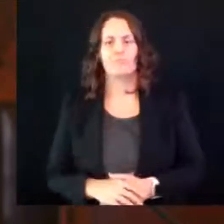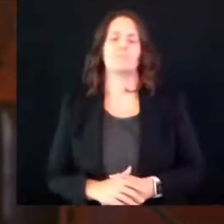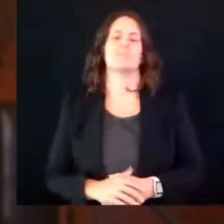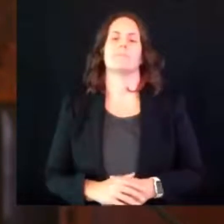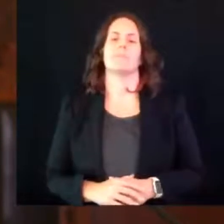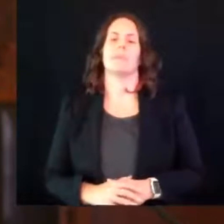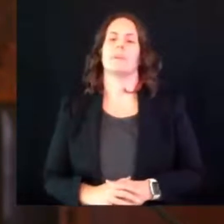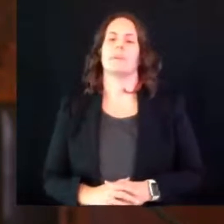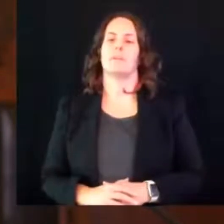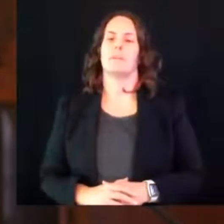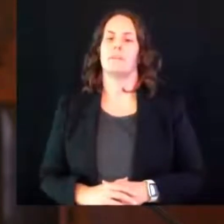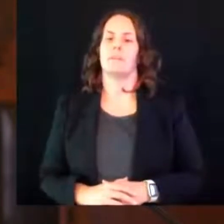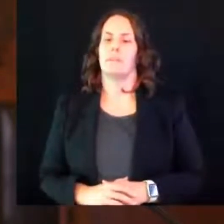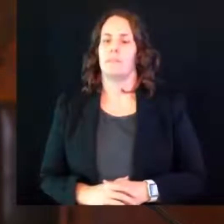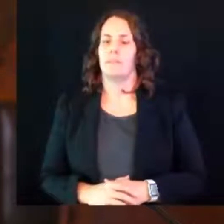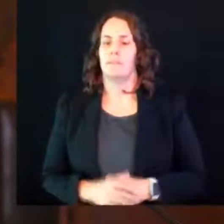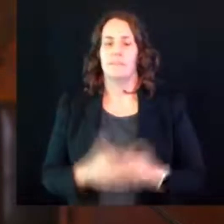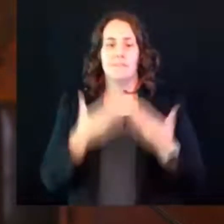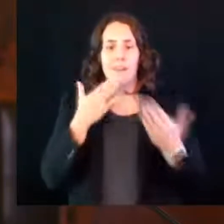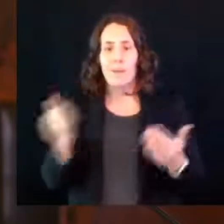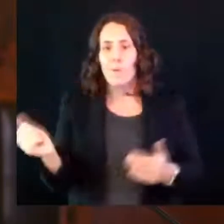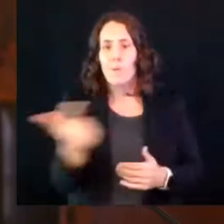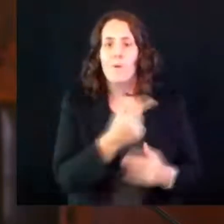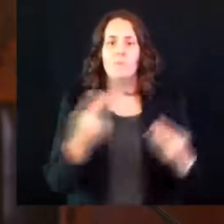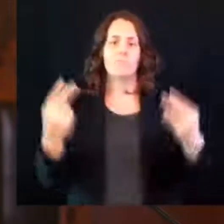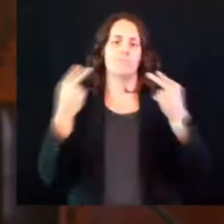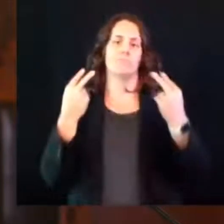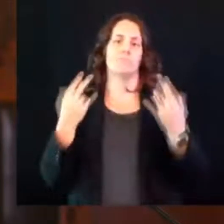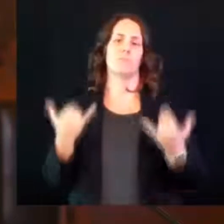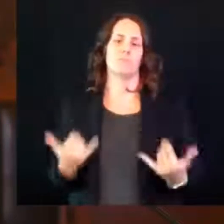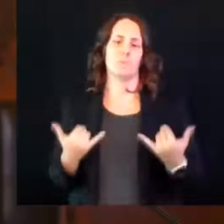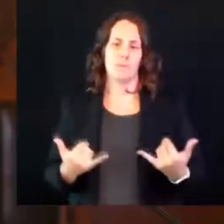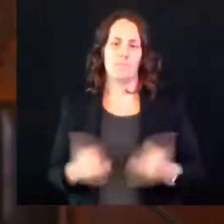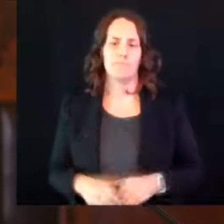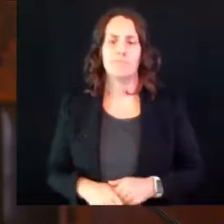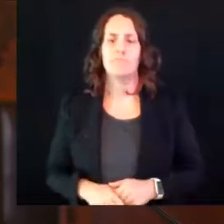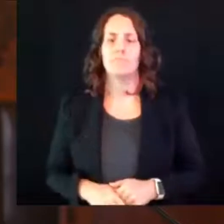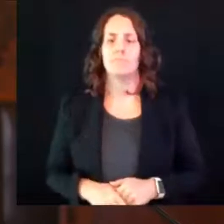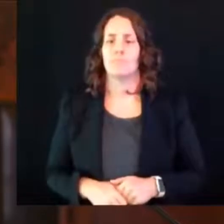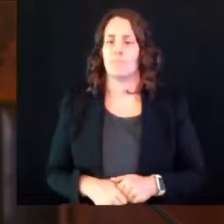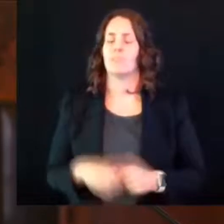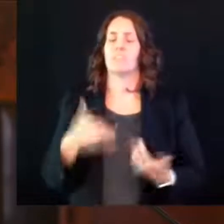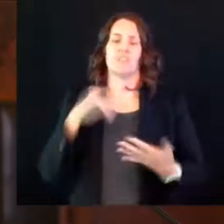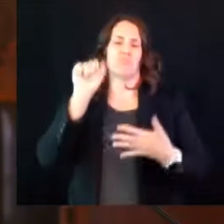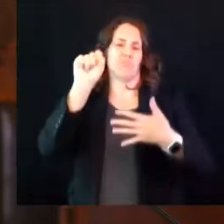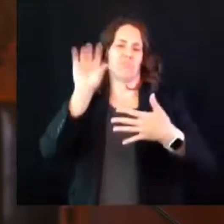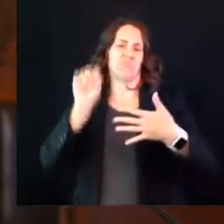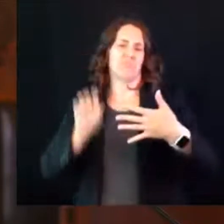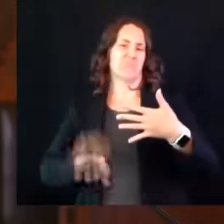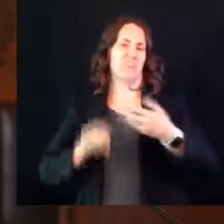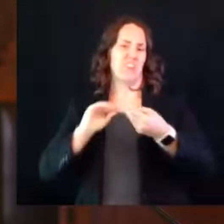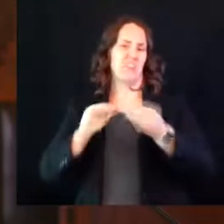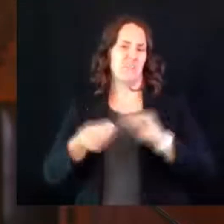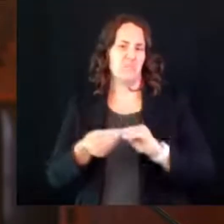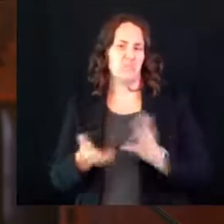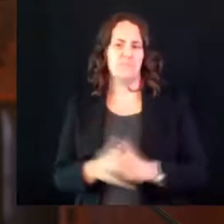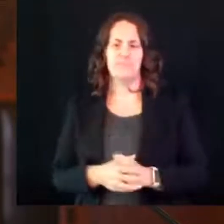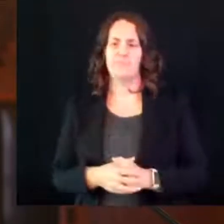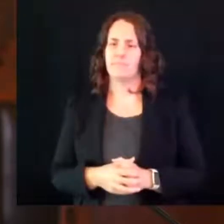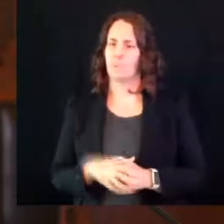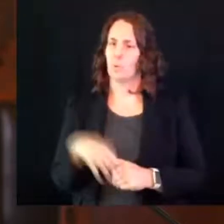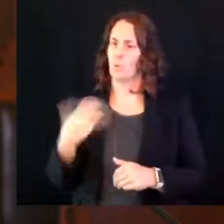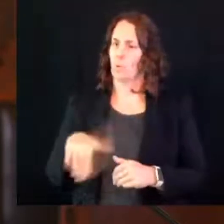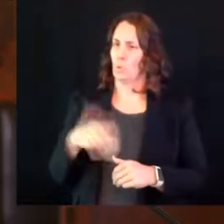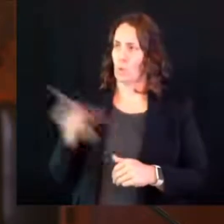joining us today. I do want to start with the numbers today because, as Governor Evers just said, we are at a critical